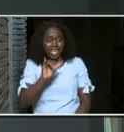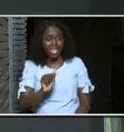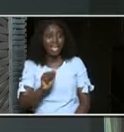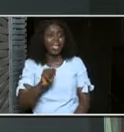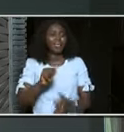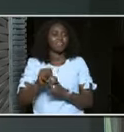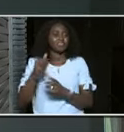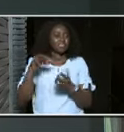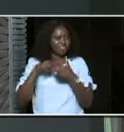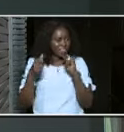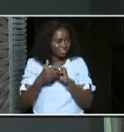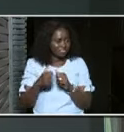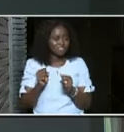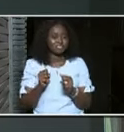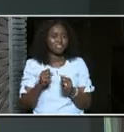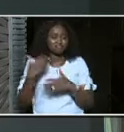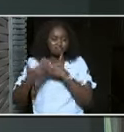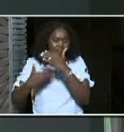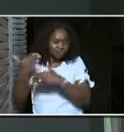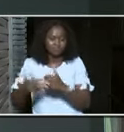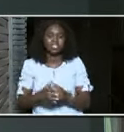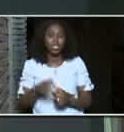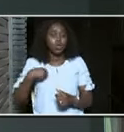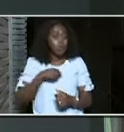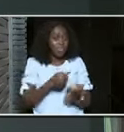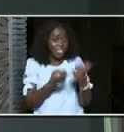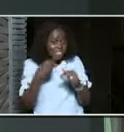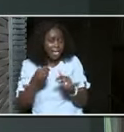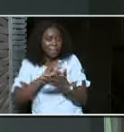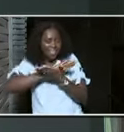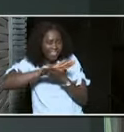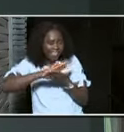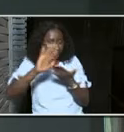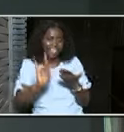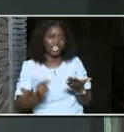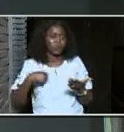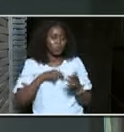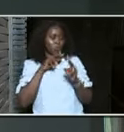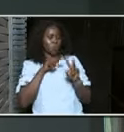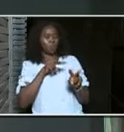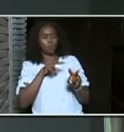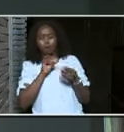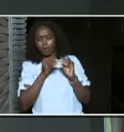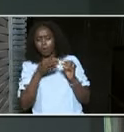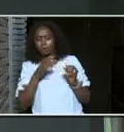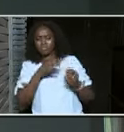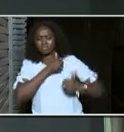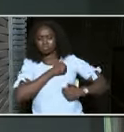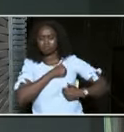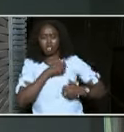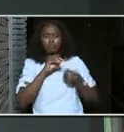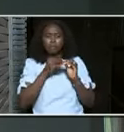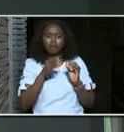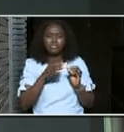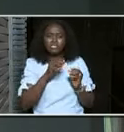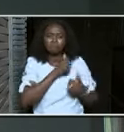forth, we came very clearly, we looked at the number of the military members of the armed forces